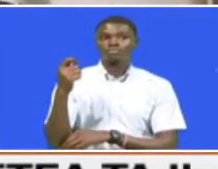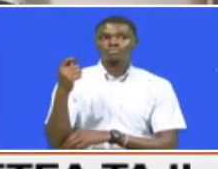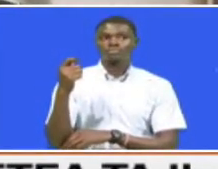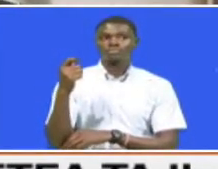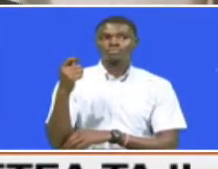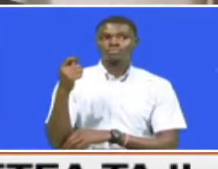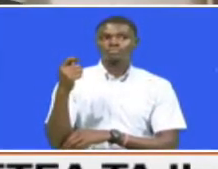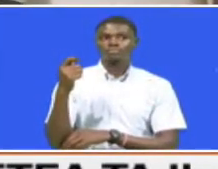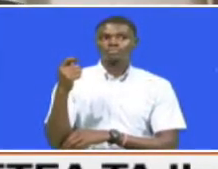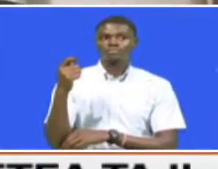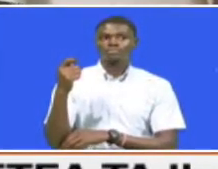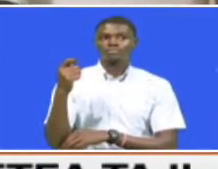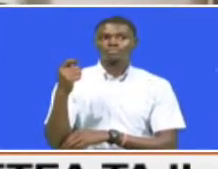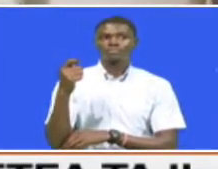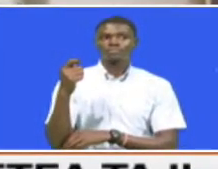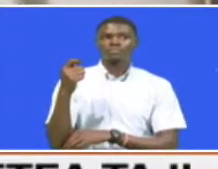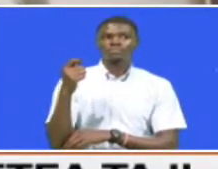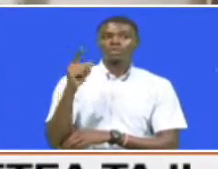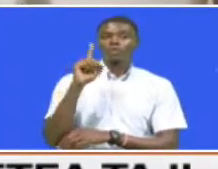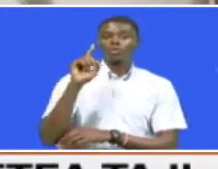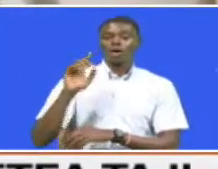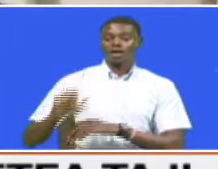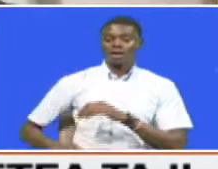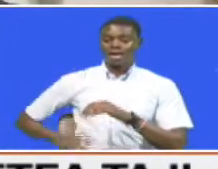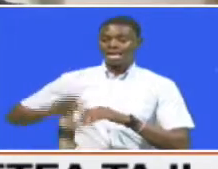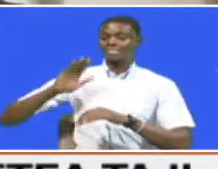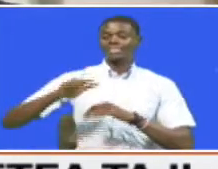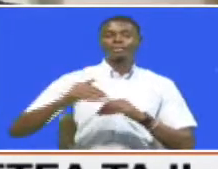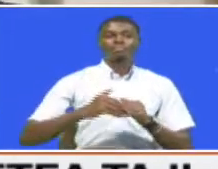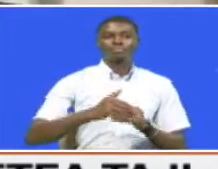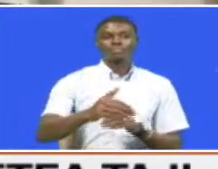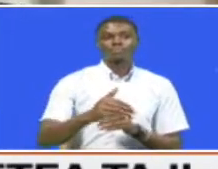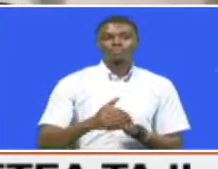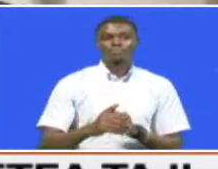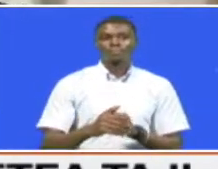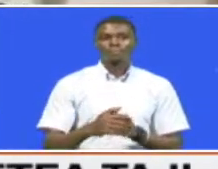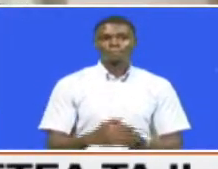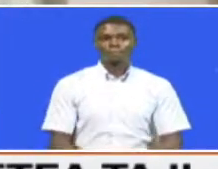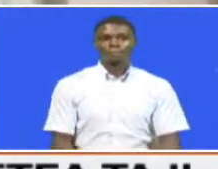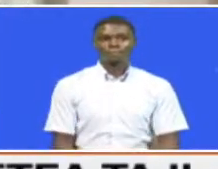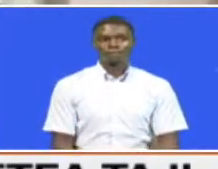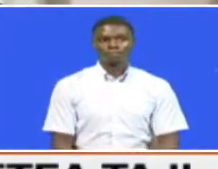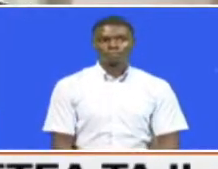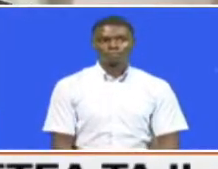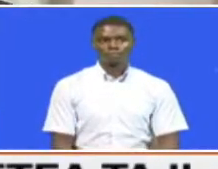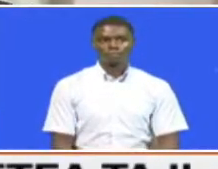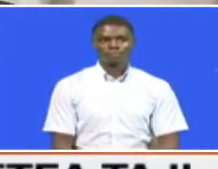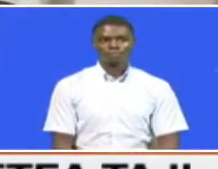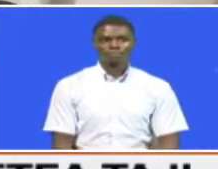as one step ahead of